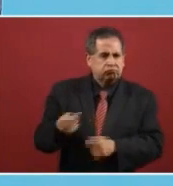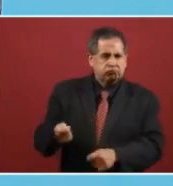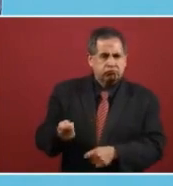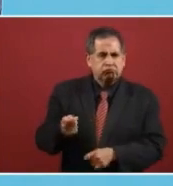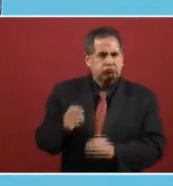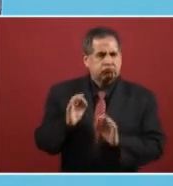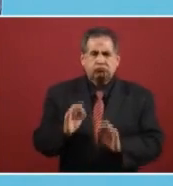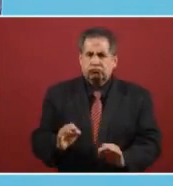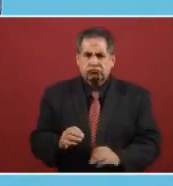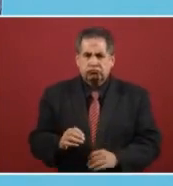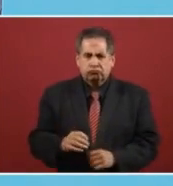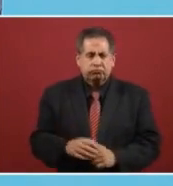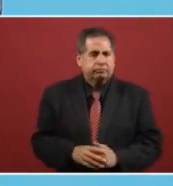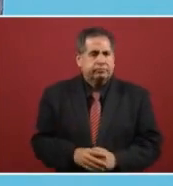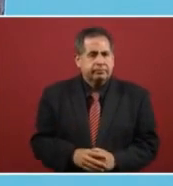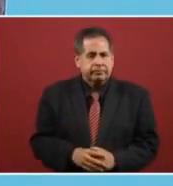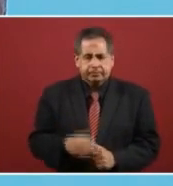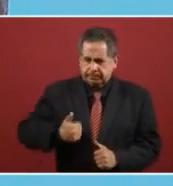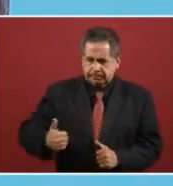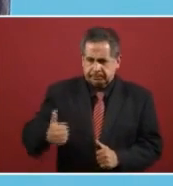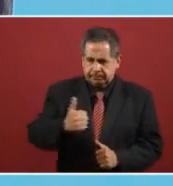240,000.